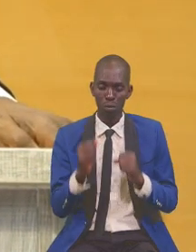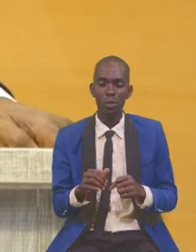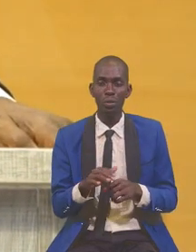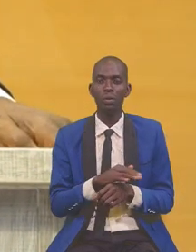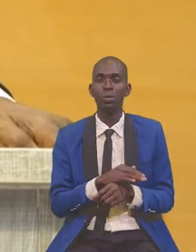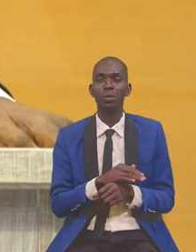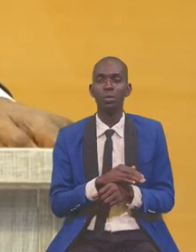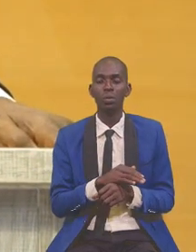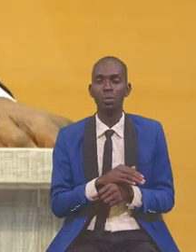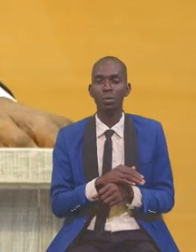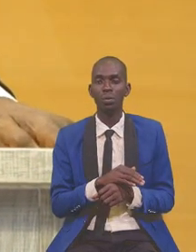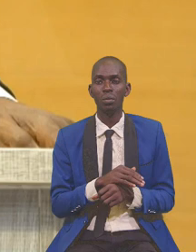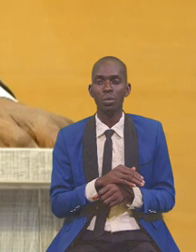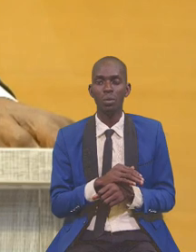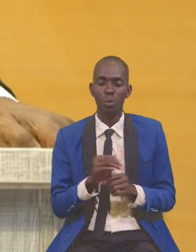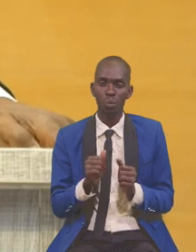power,